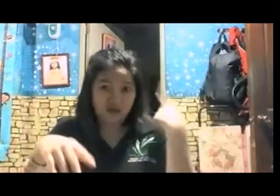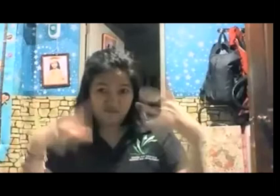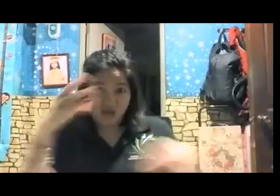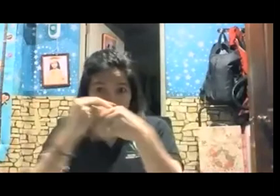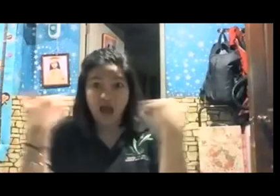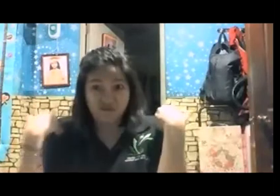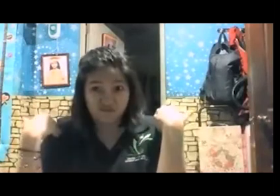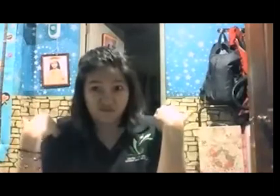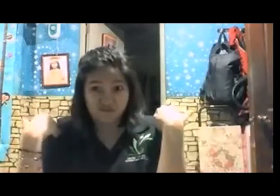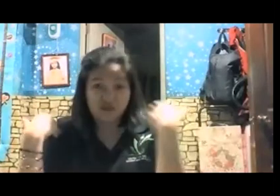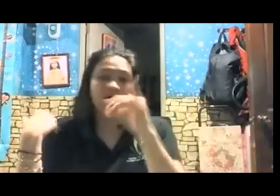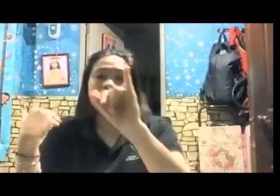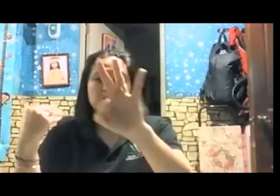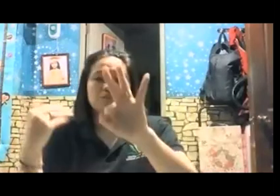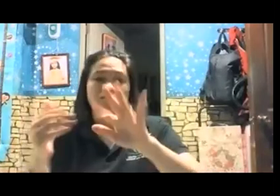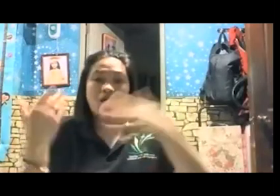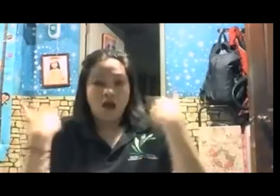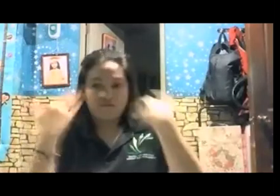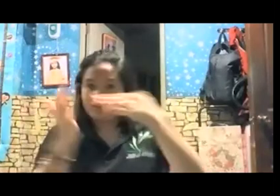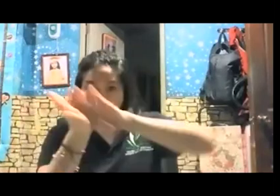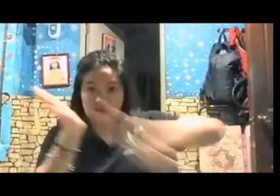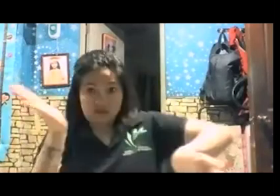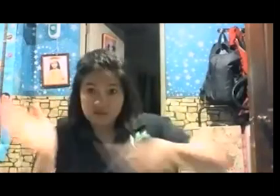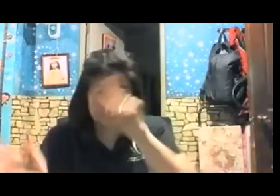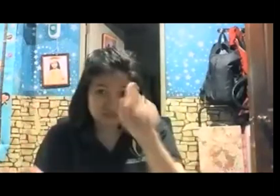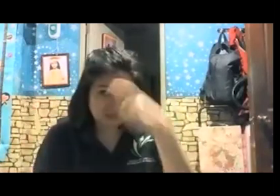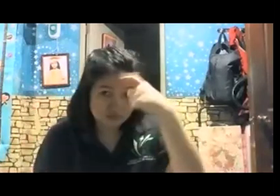or boys have, girls have,